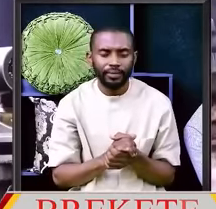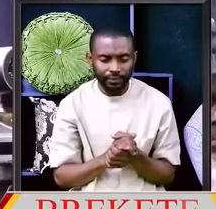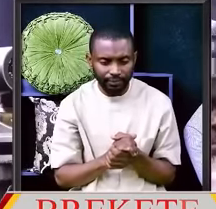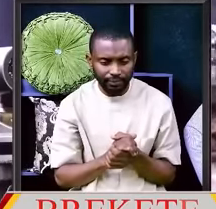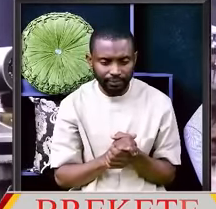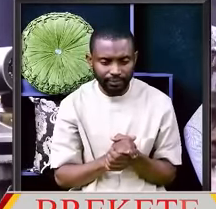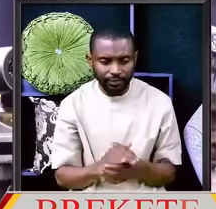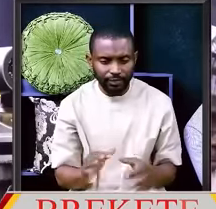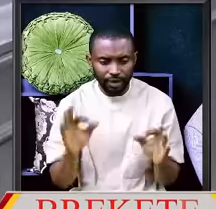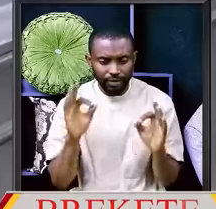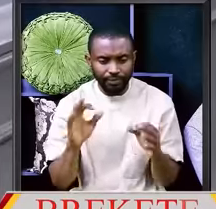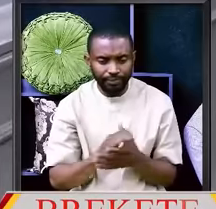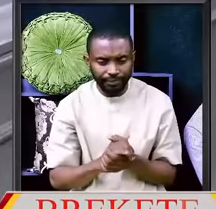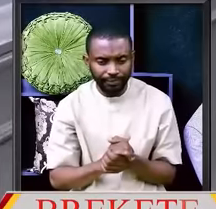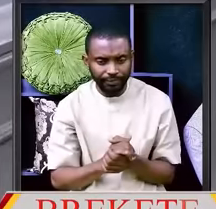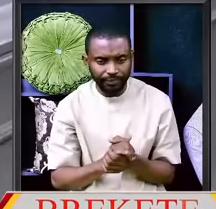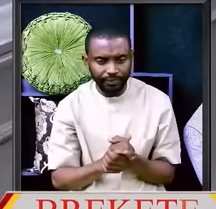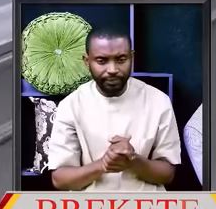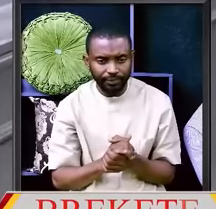All